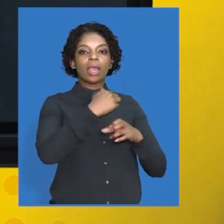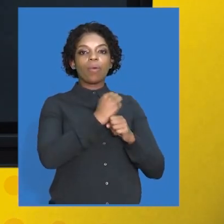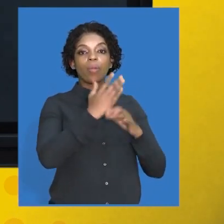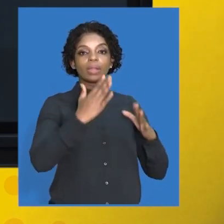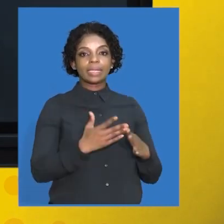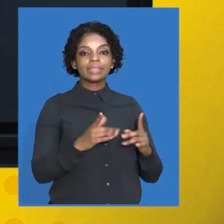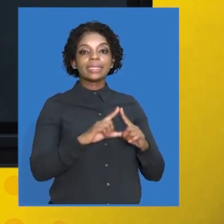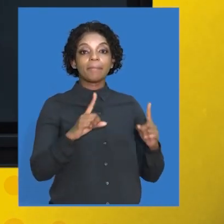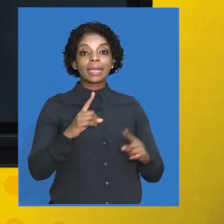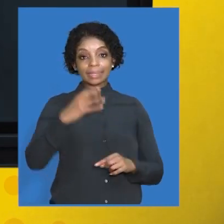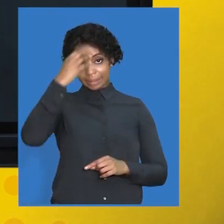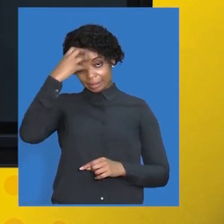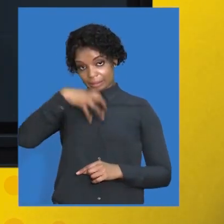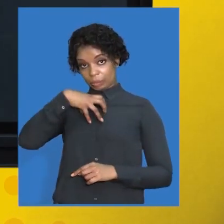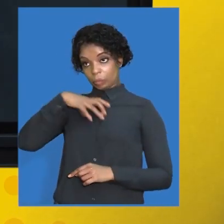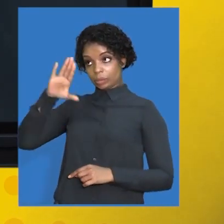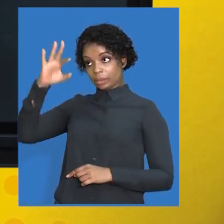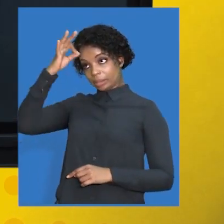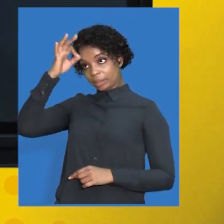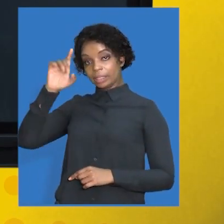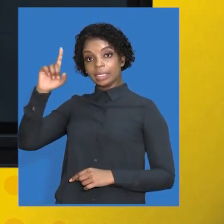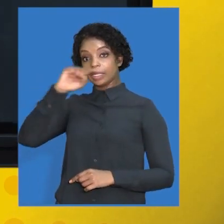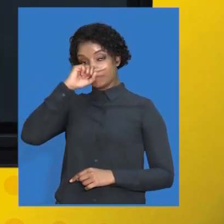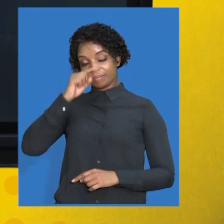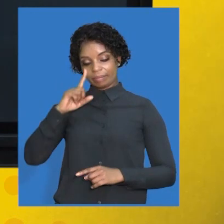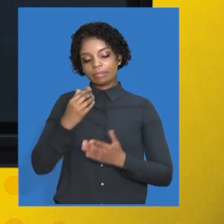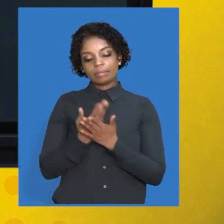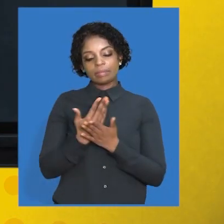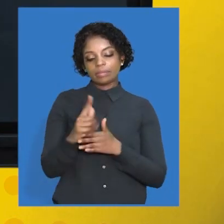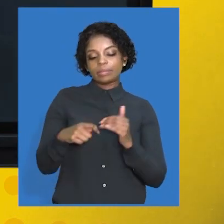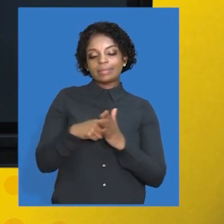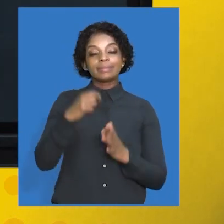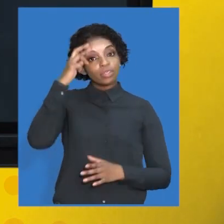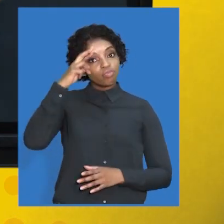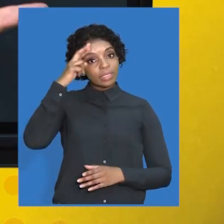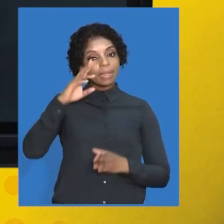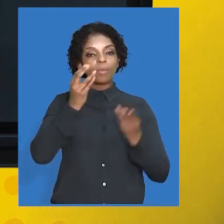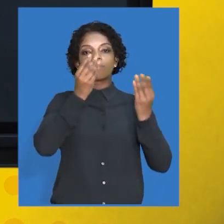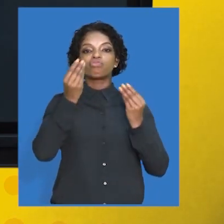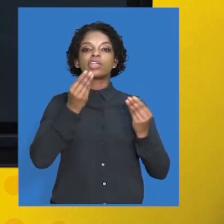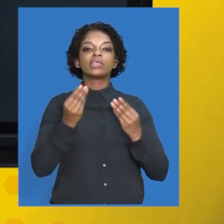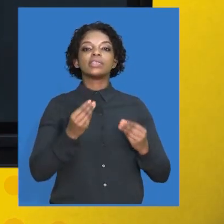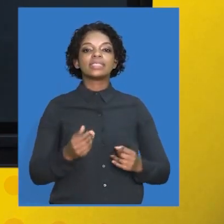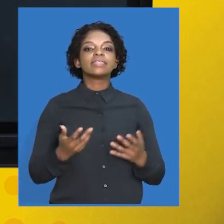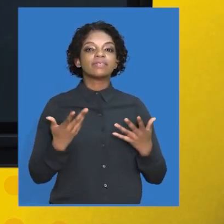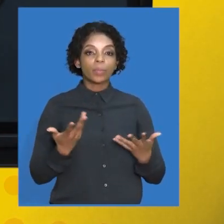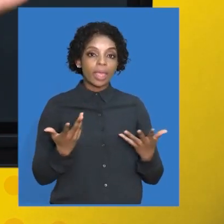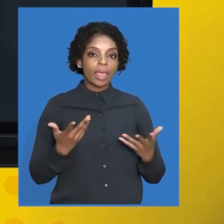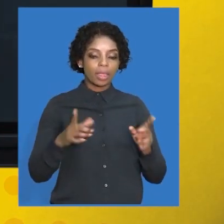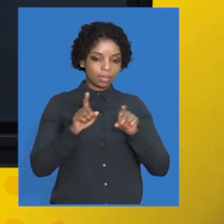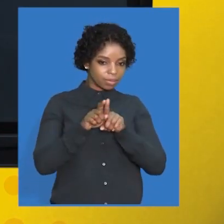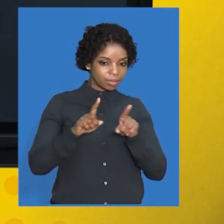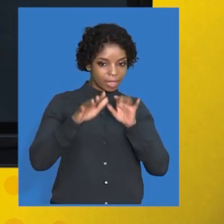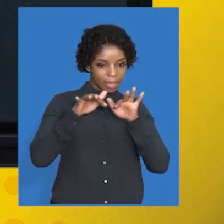provide goods and services at reasonable prices to the public